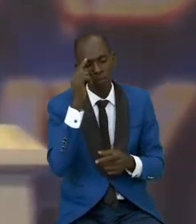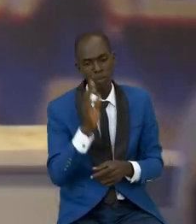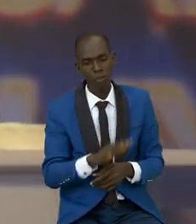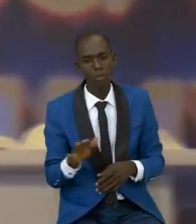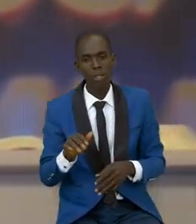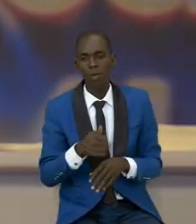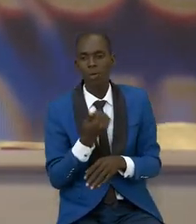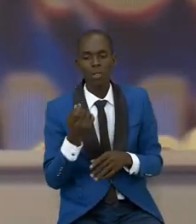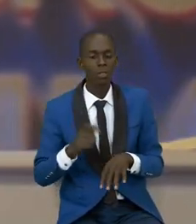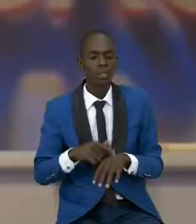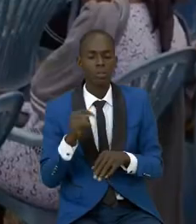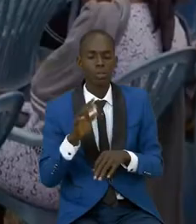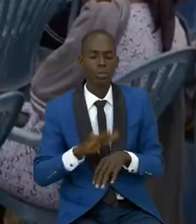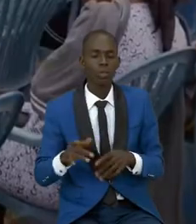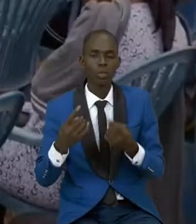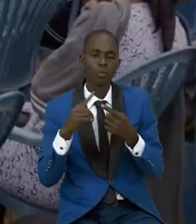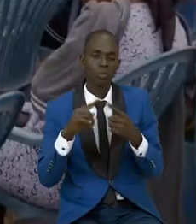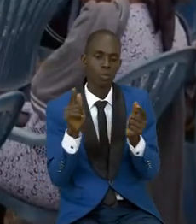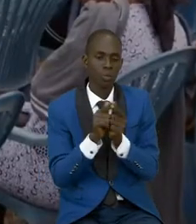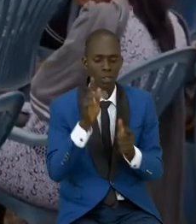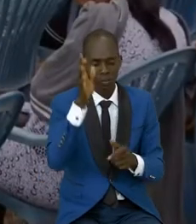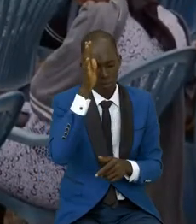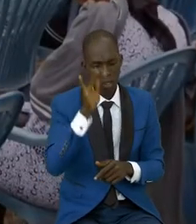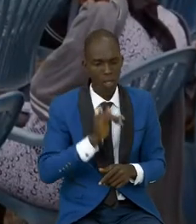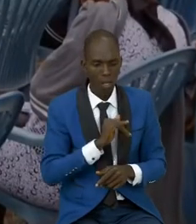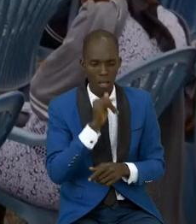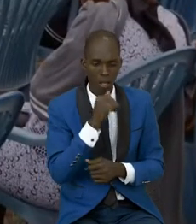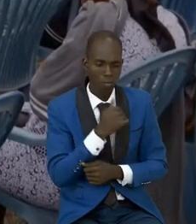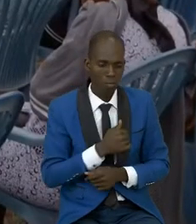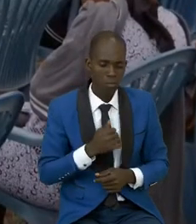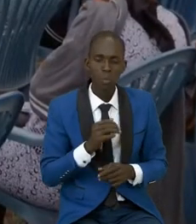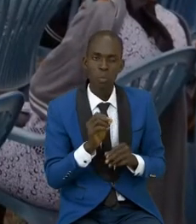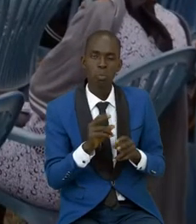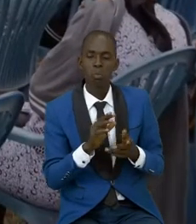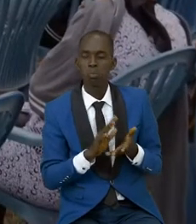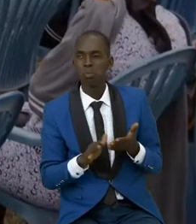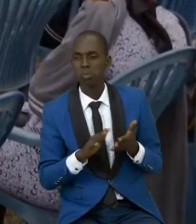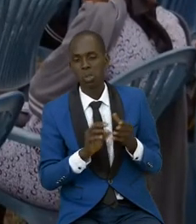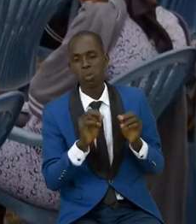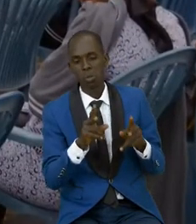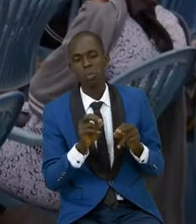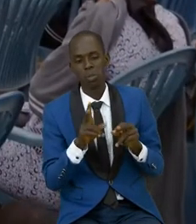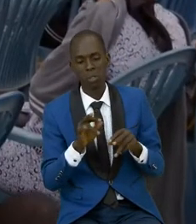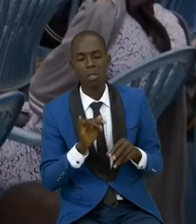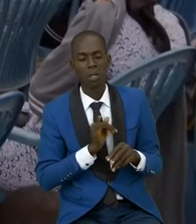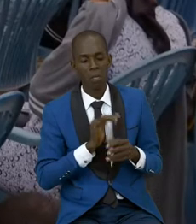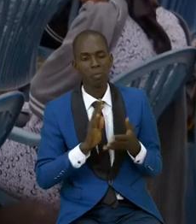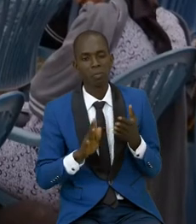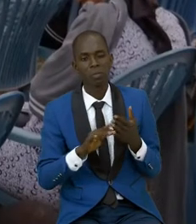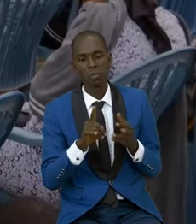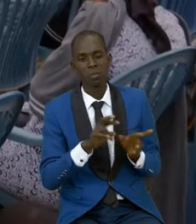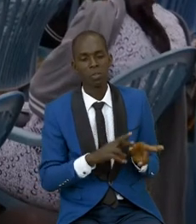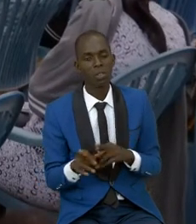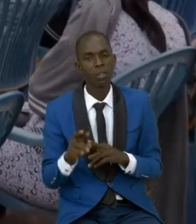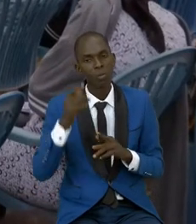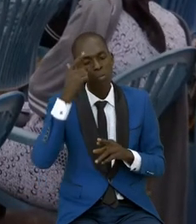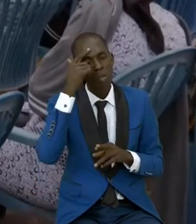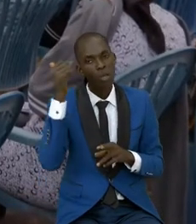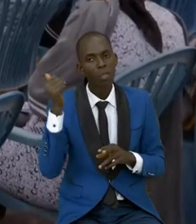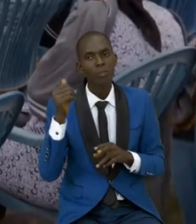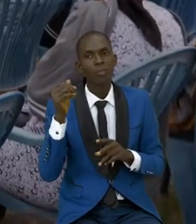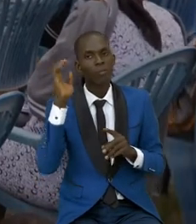come and say, Father, I am sorry, say, that's enough, that's all right, I forgive you because he